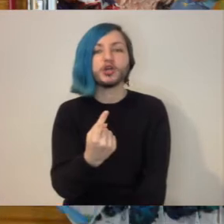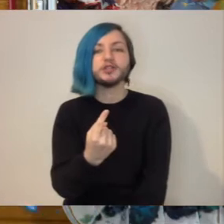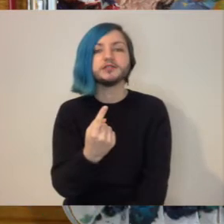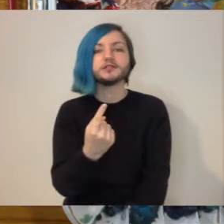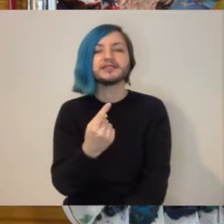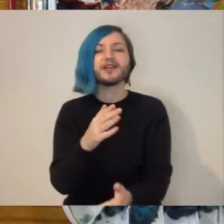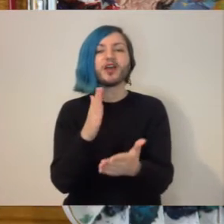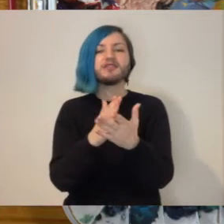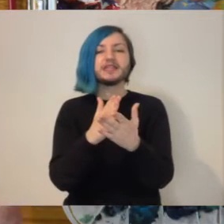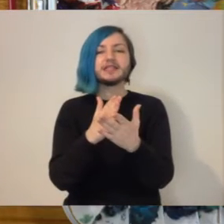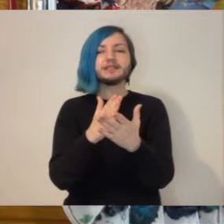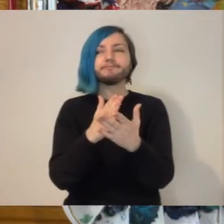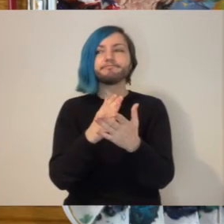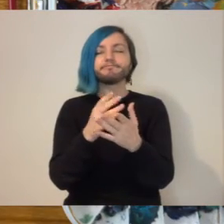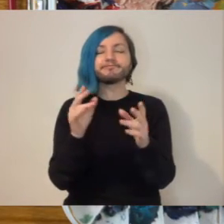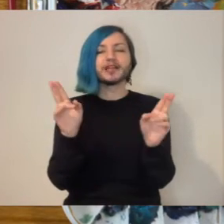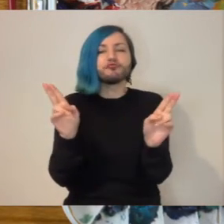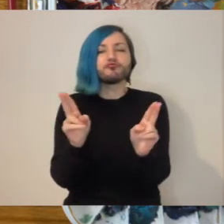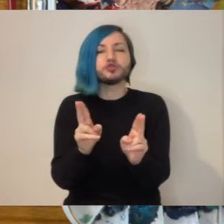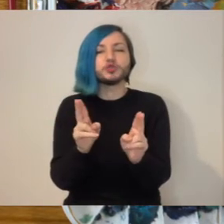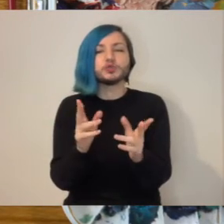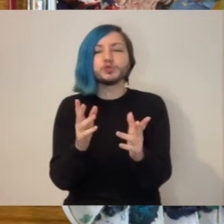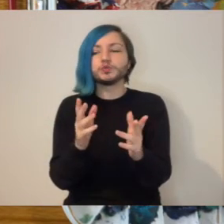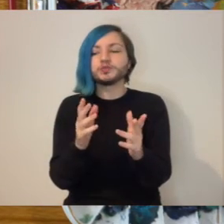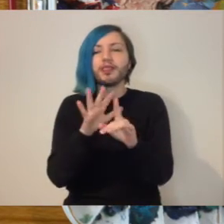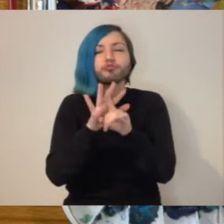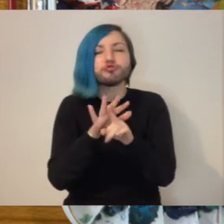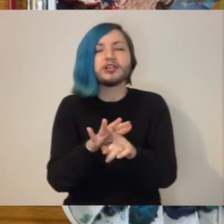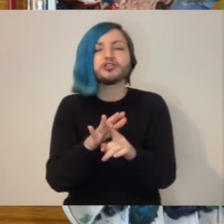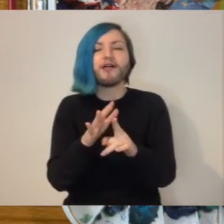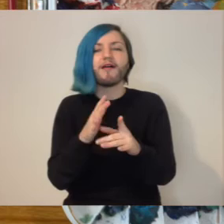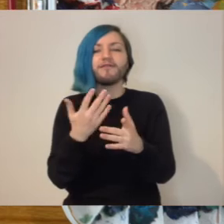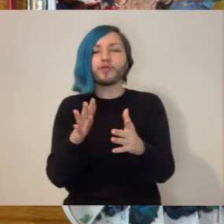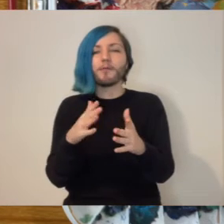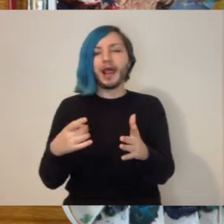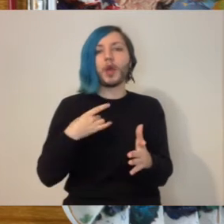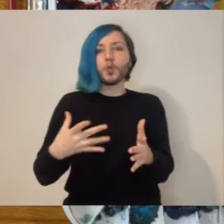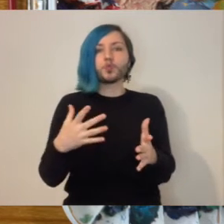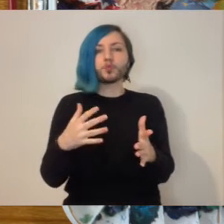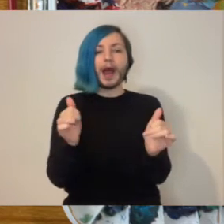shape first that's kind of taking us away from the sort of preciousness of a beautiful white piece of paper.